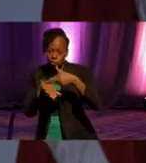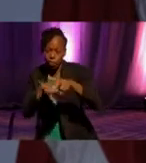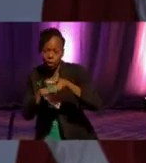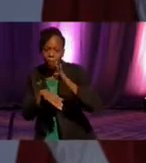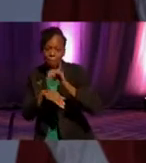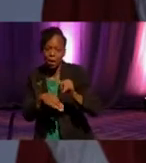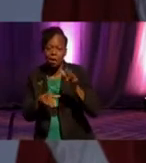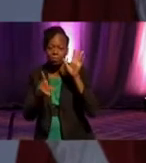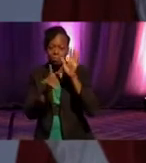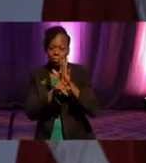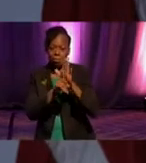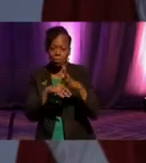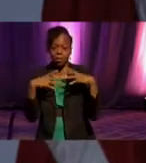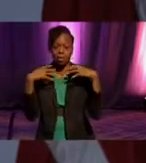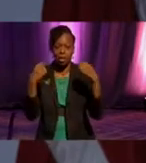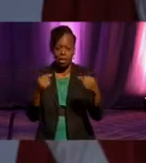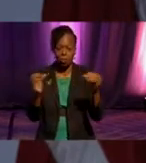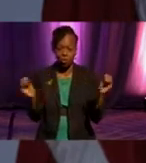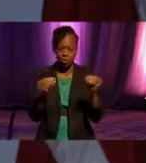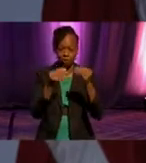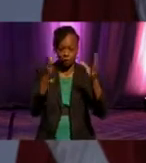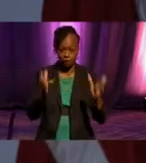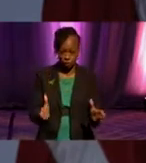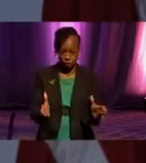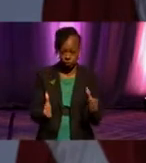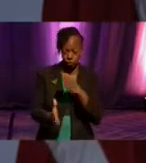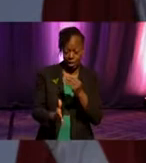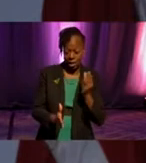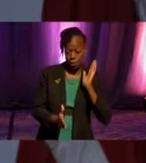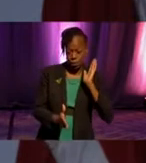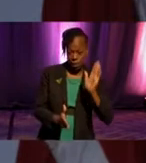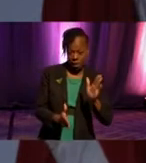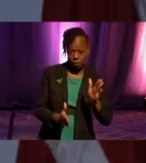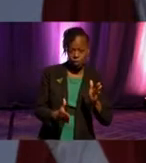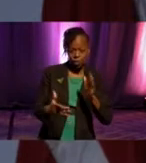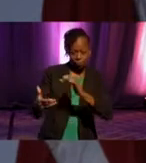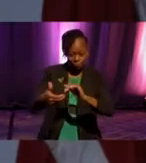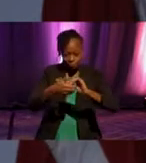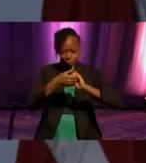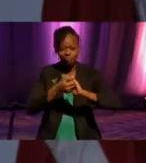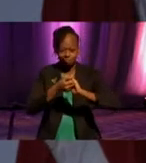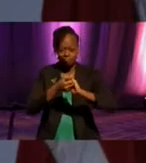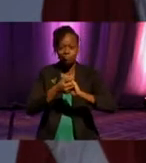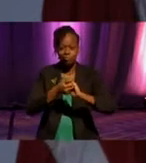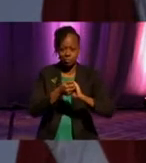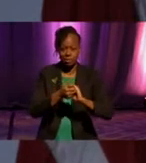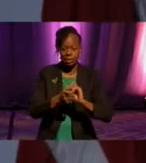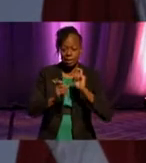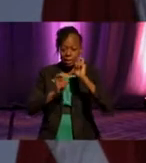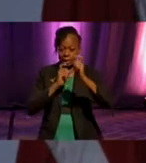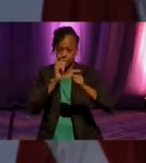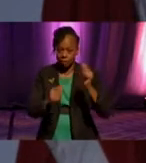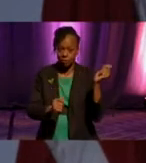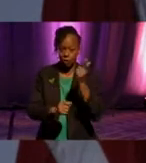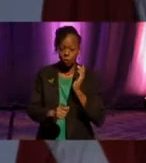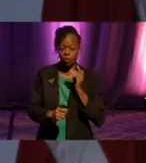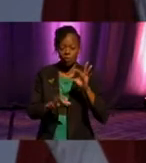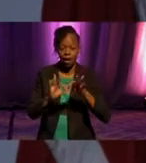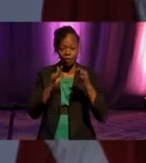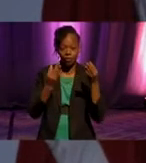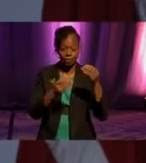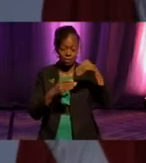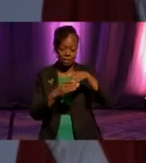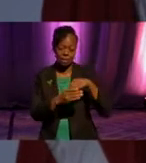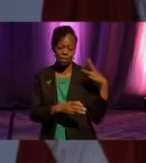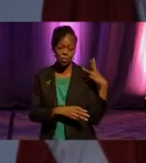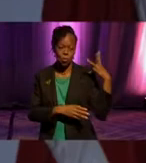health officials. And we are going to stick together in giving all of our families in